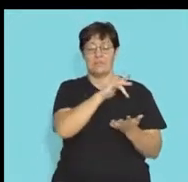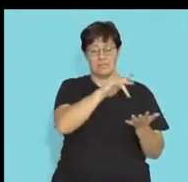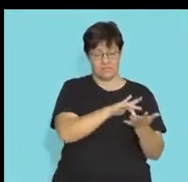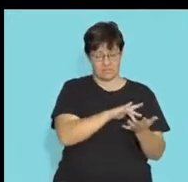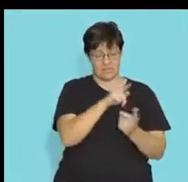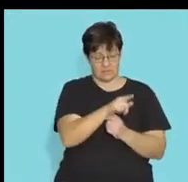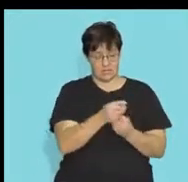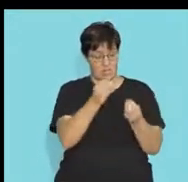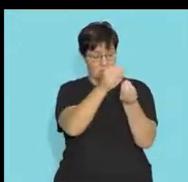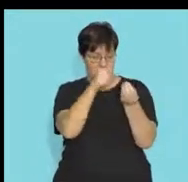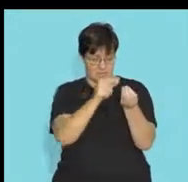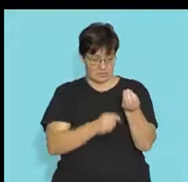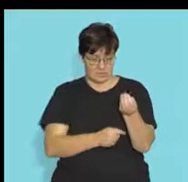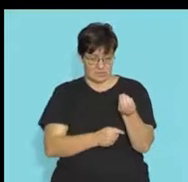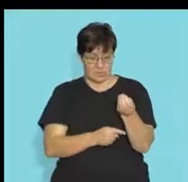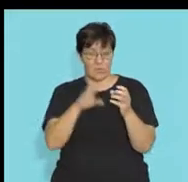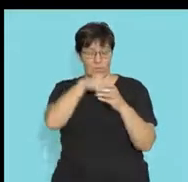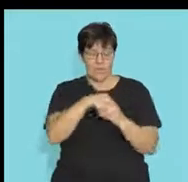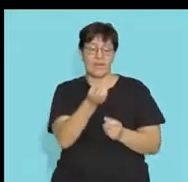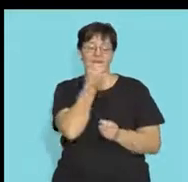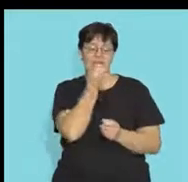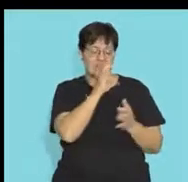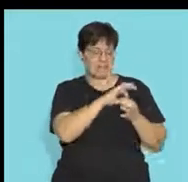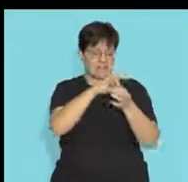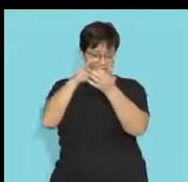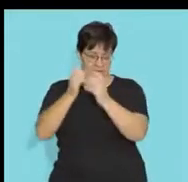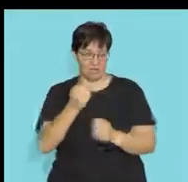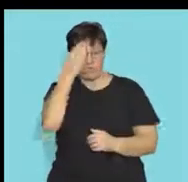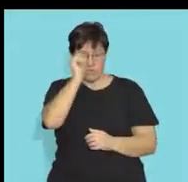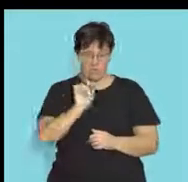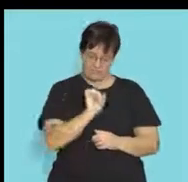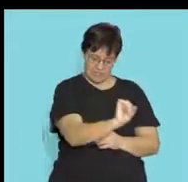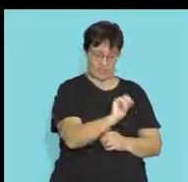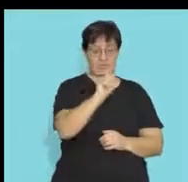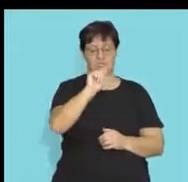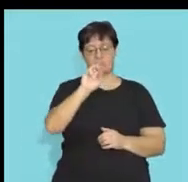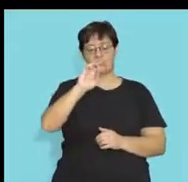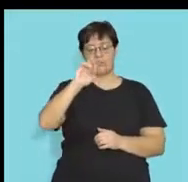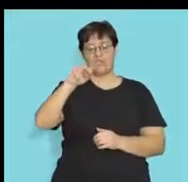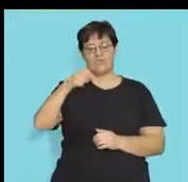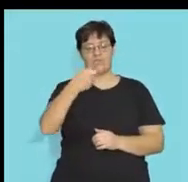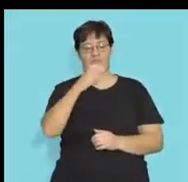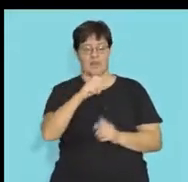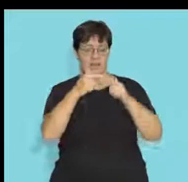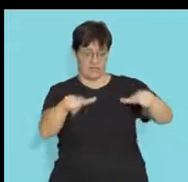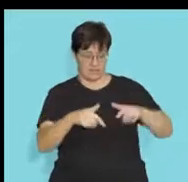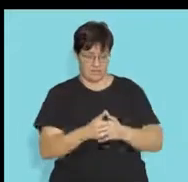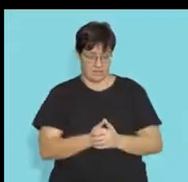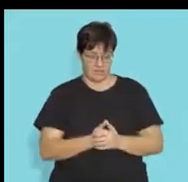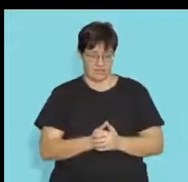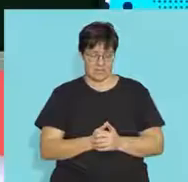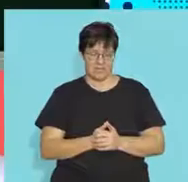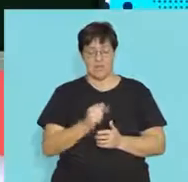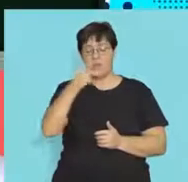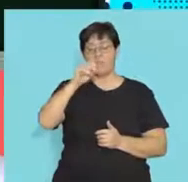the position of an organism occupies within a feeding sequence is known as its trophic level. So, if we find